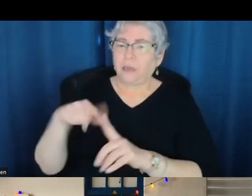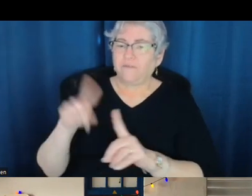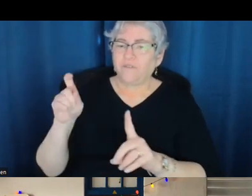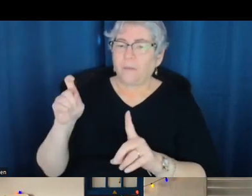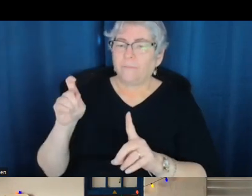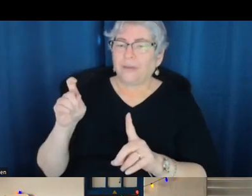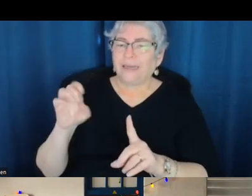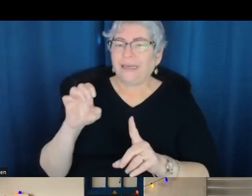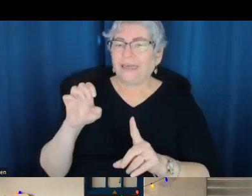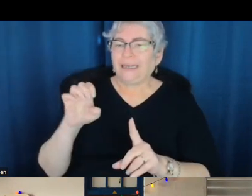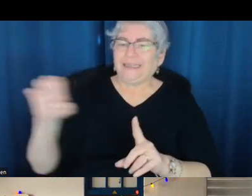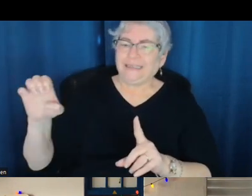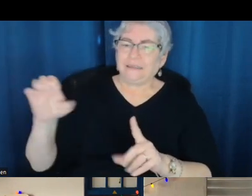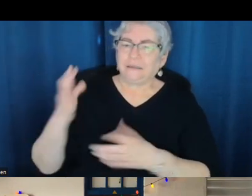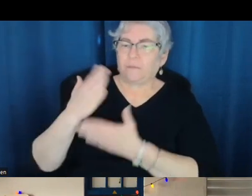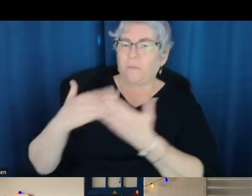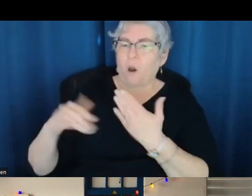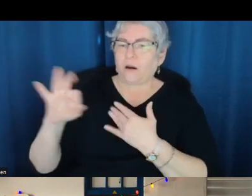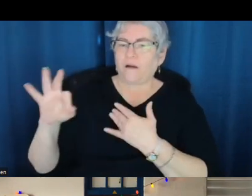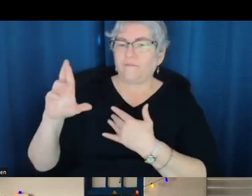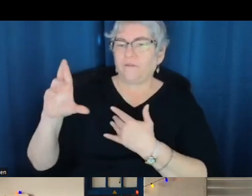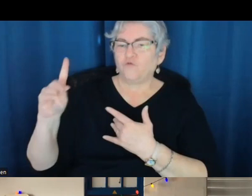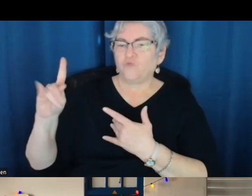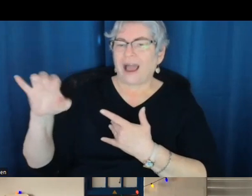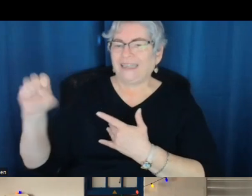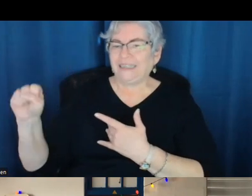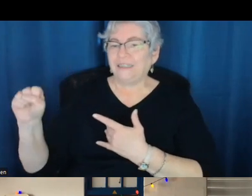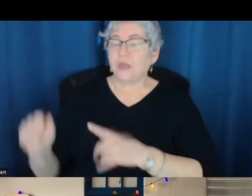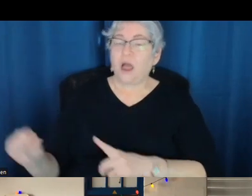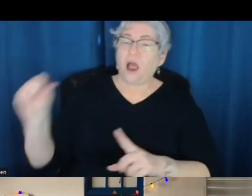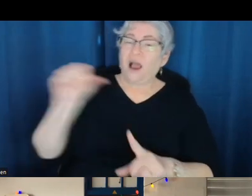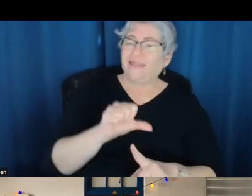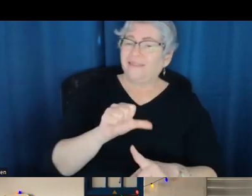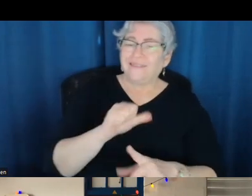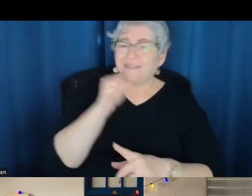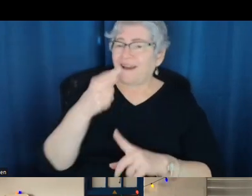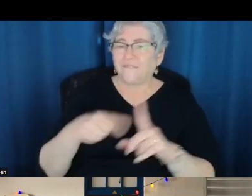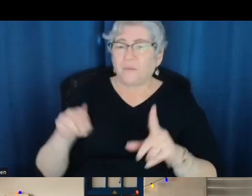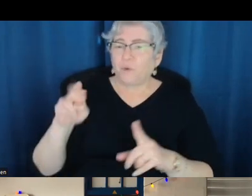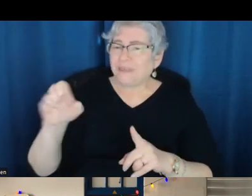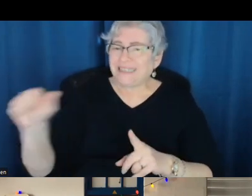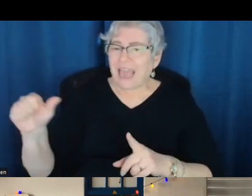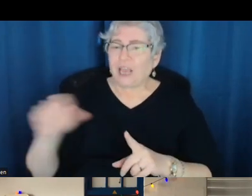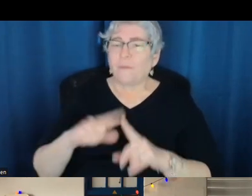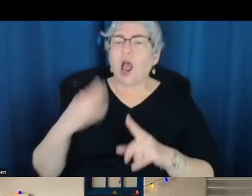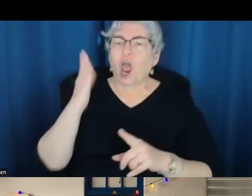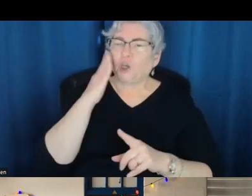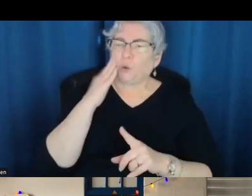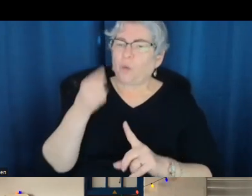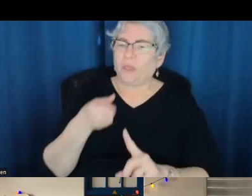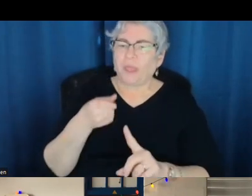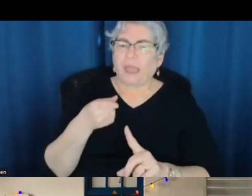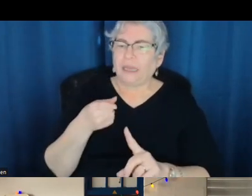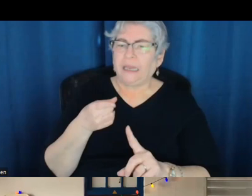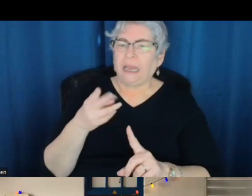the east side of the Rockies, and then others were maybe not even from the United States, but I knew that they